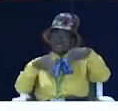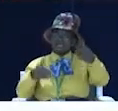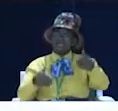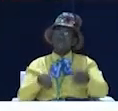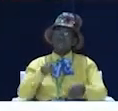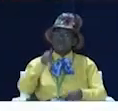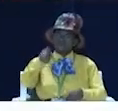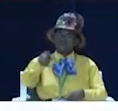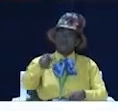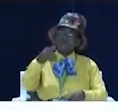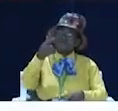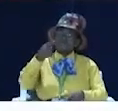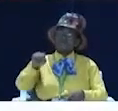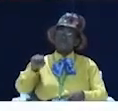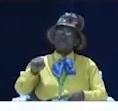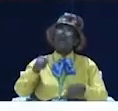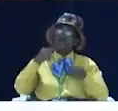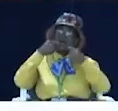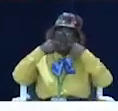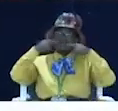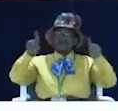So I hereby decree,